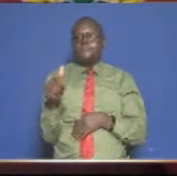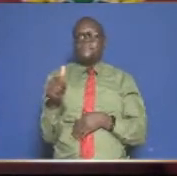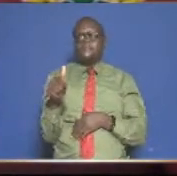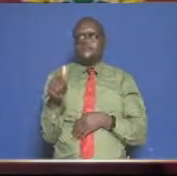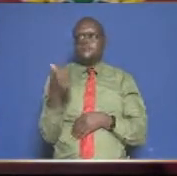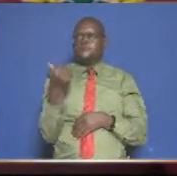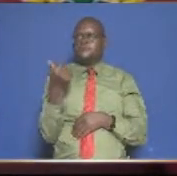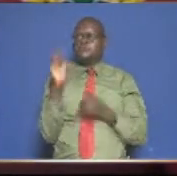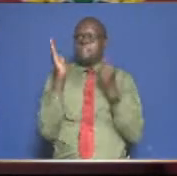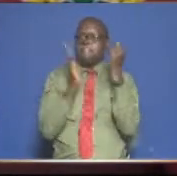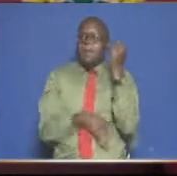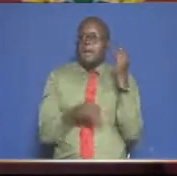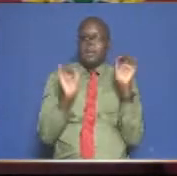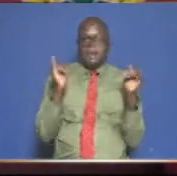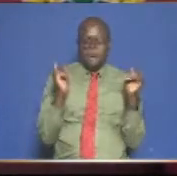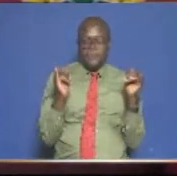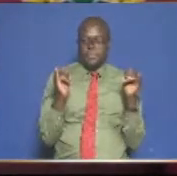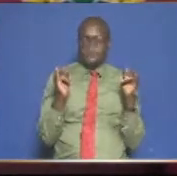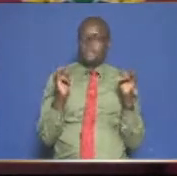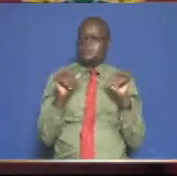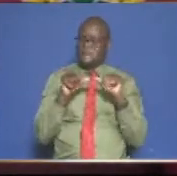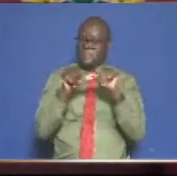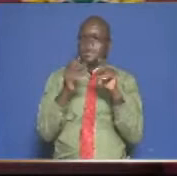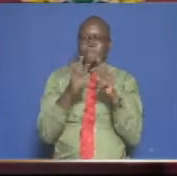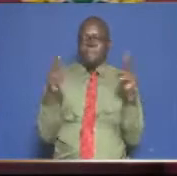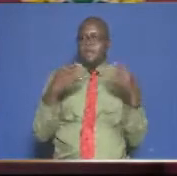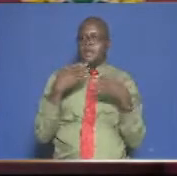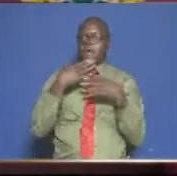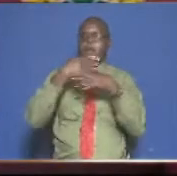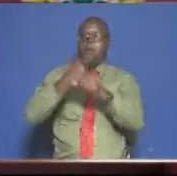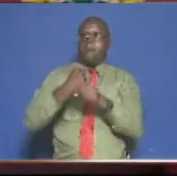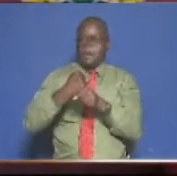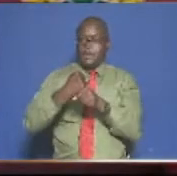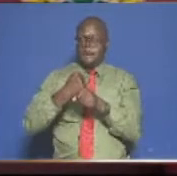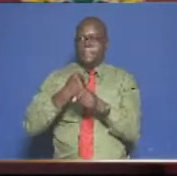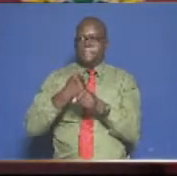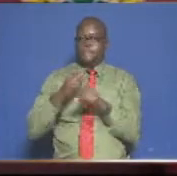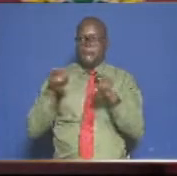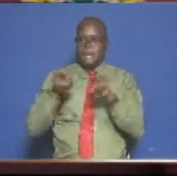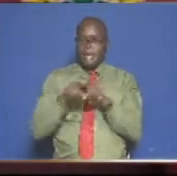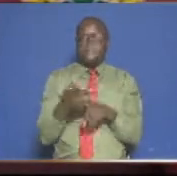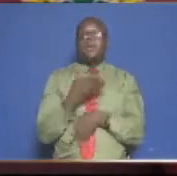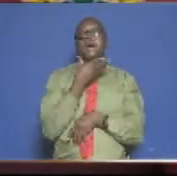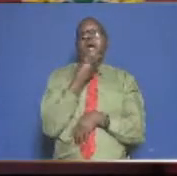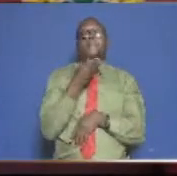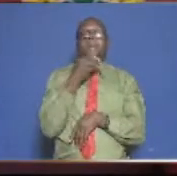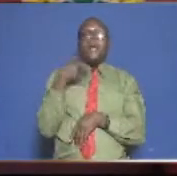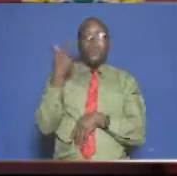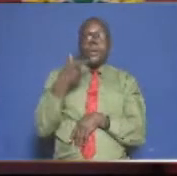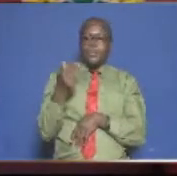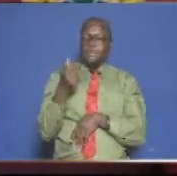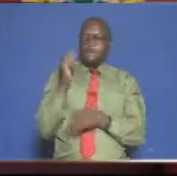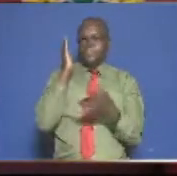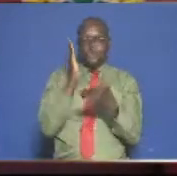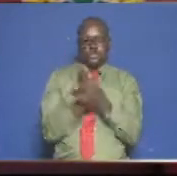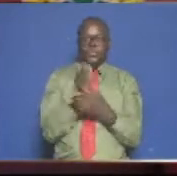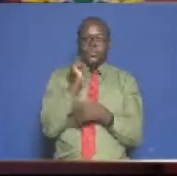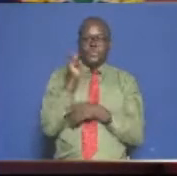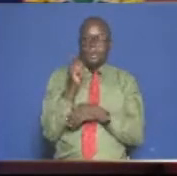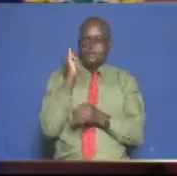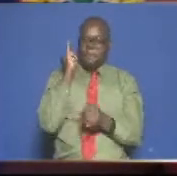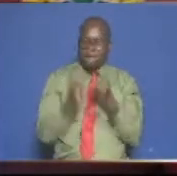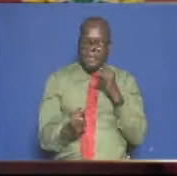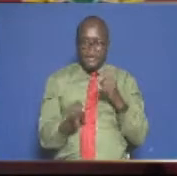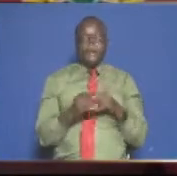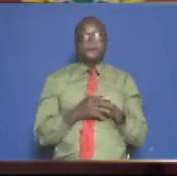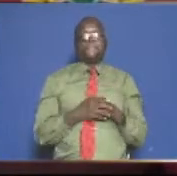time, but he was still very, very confident as a man who was always sure of himself. Finally,